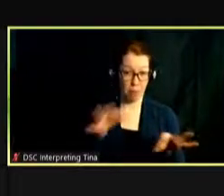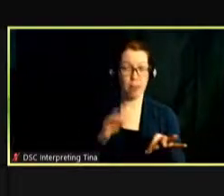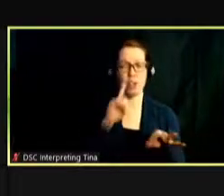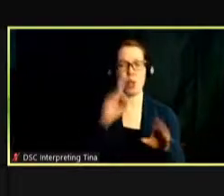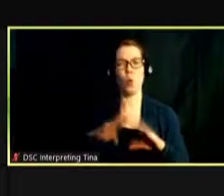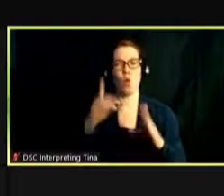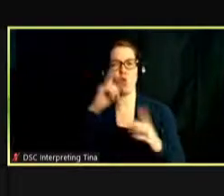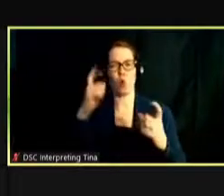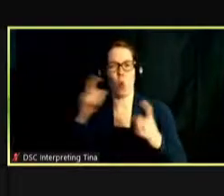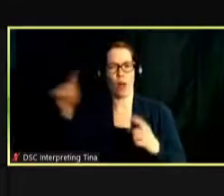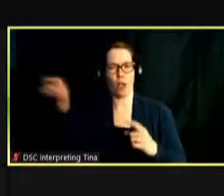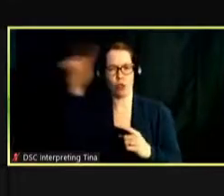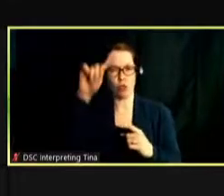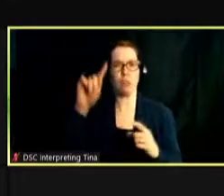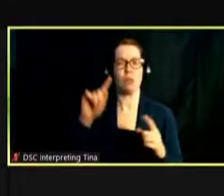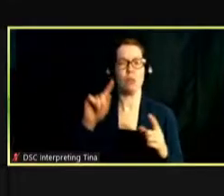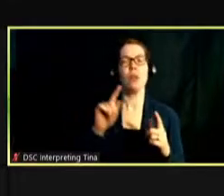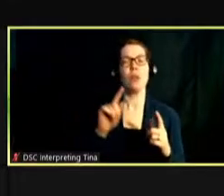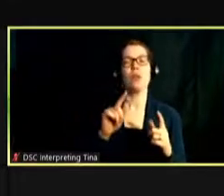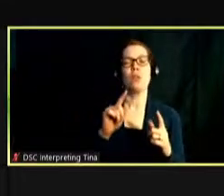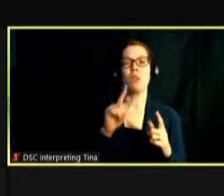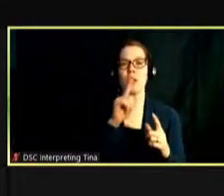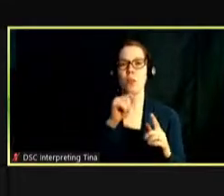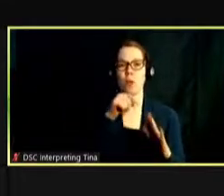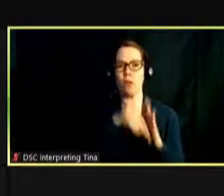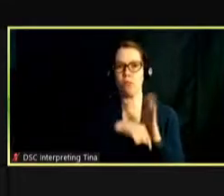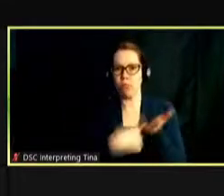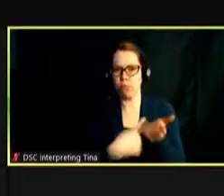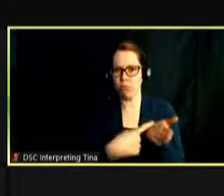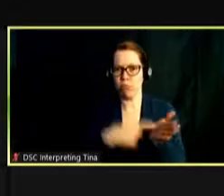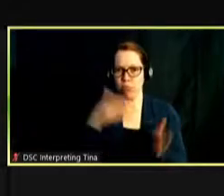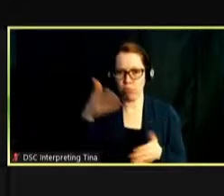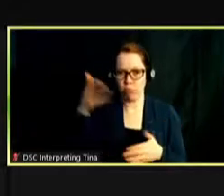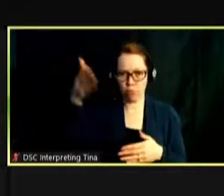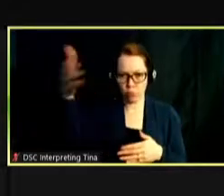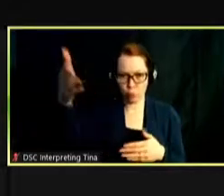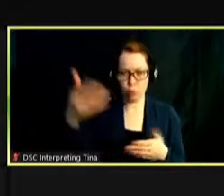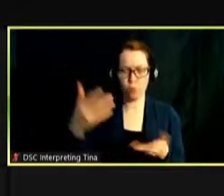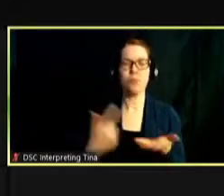questions for today, and then we'll get into some deeper subjects over the coming weeks.